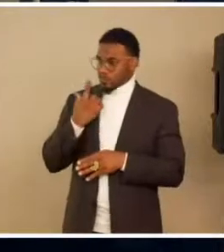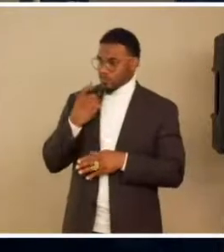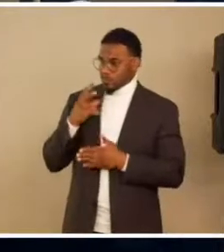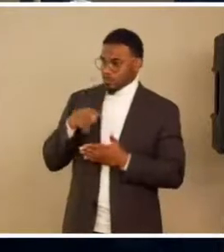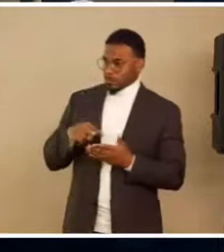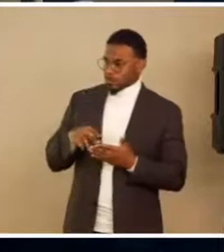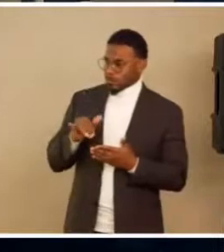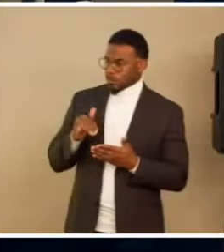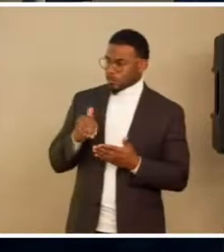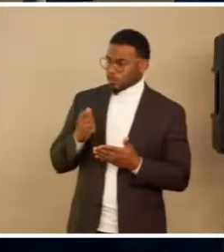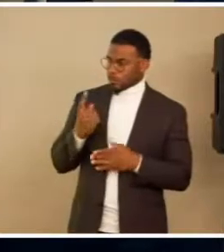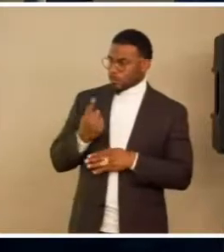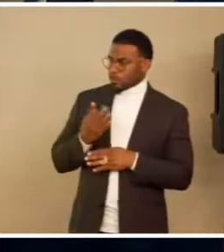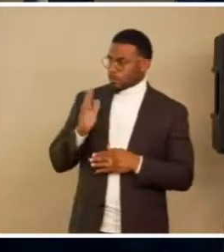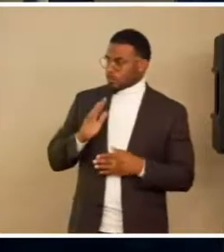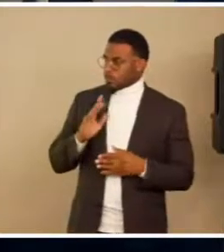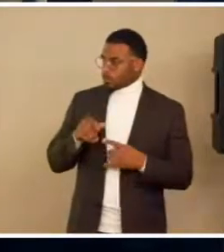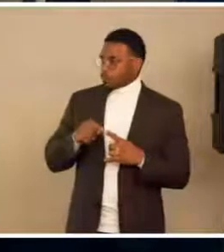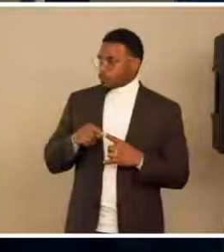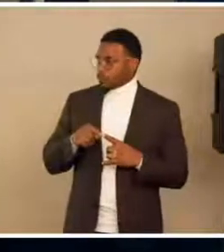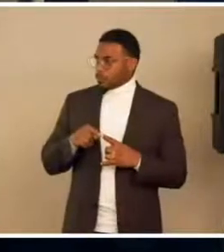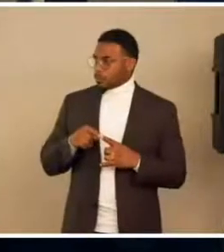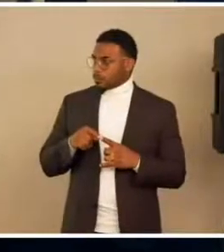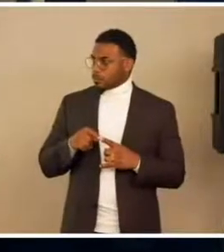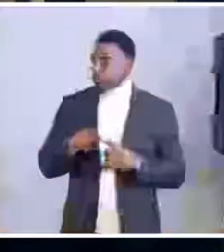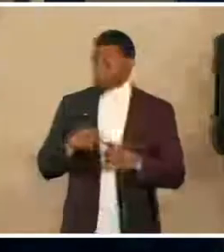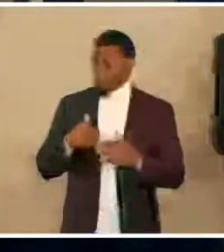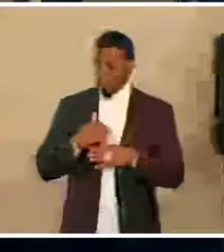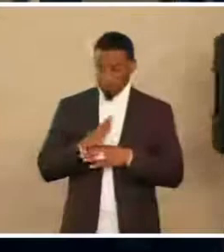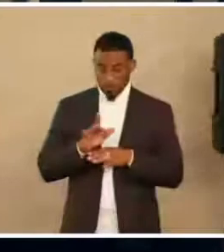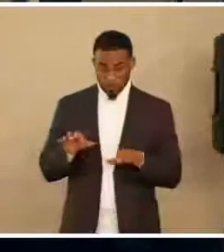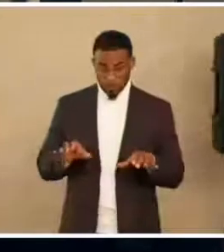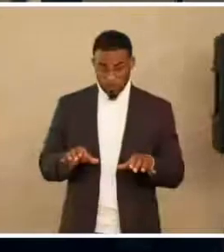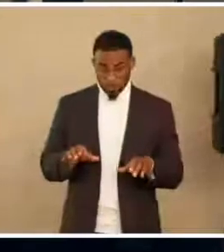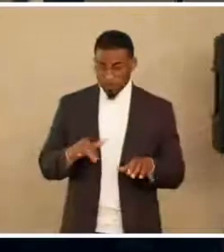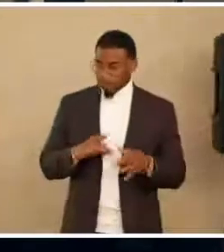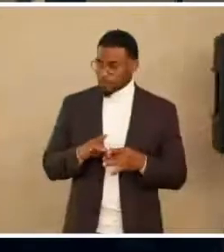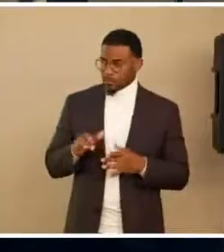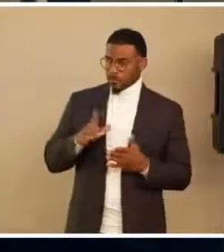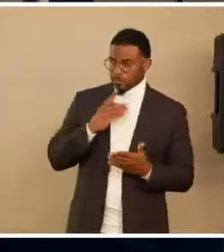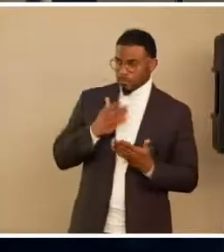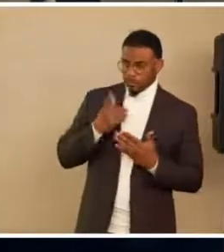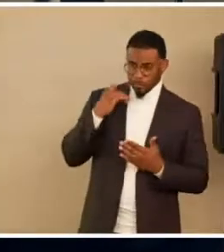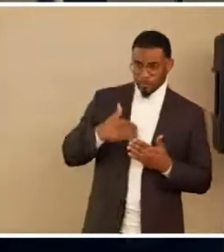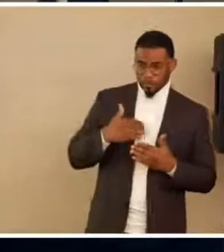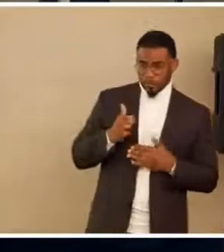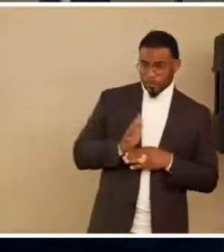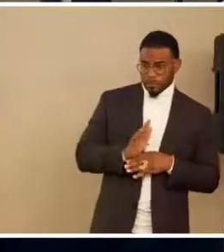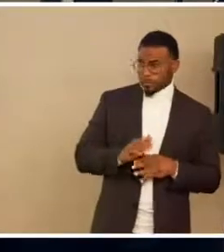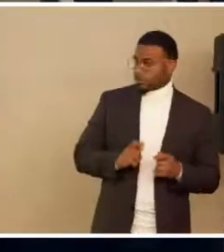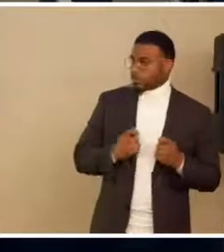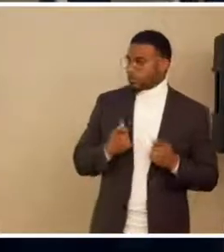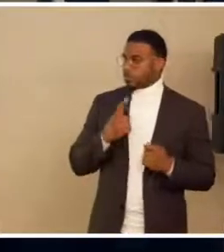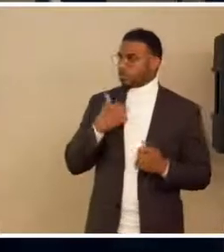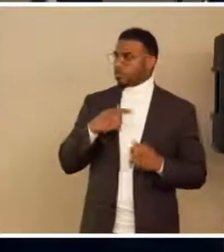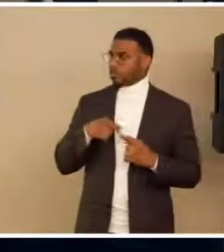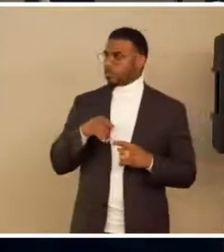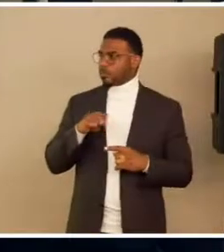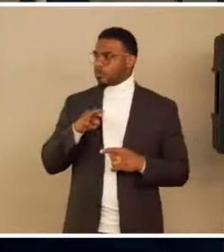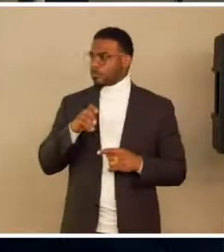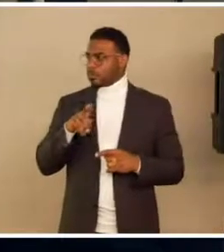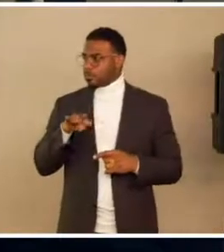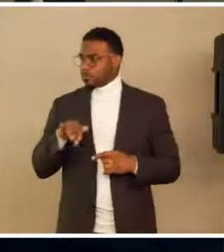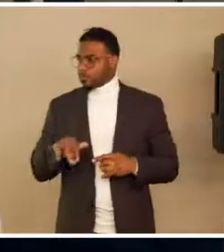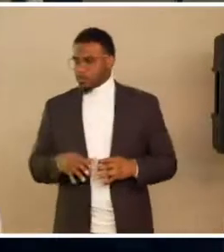just read, like a couple of days ago, about the new film you've done, and I said that might be good for our next festival. Tell us about